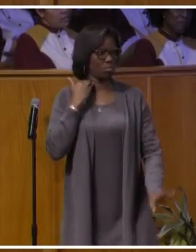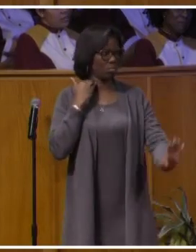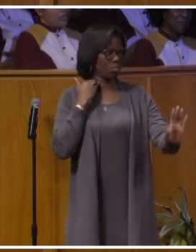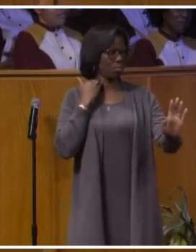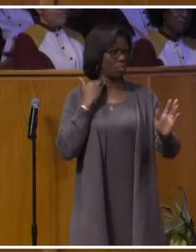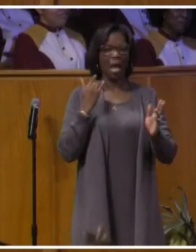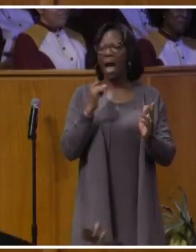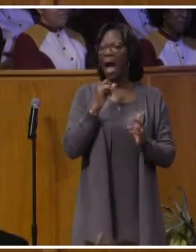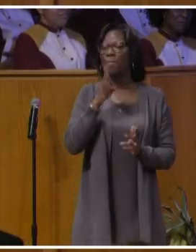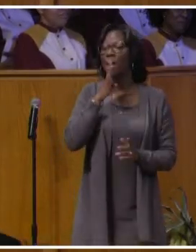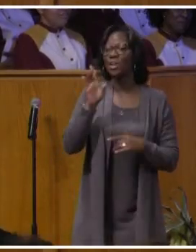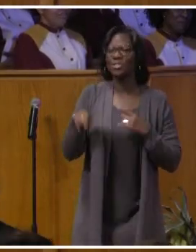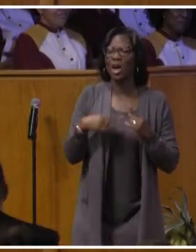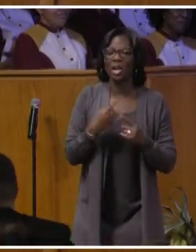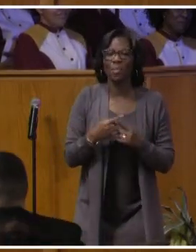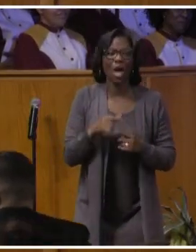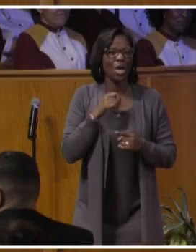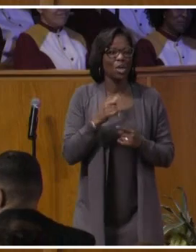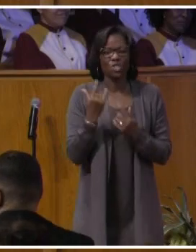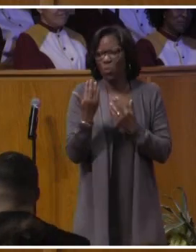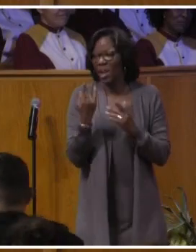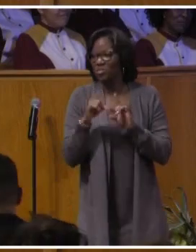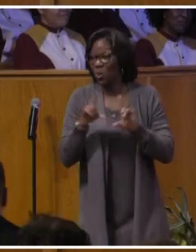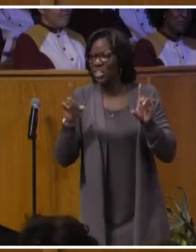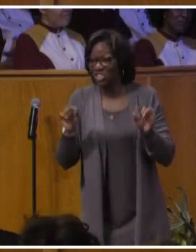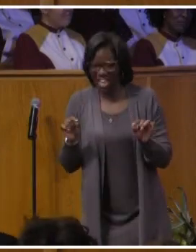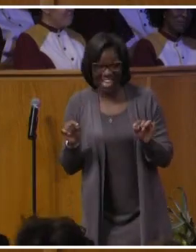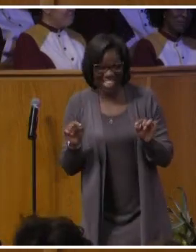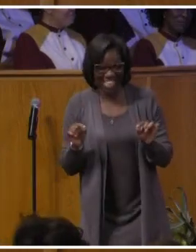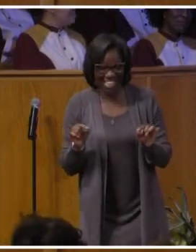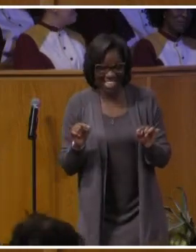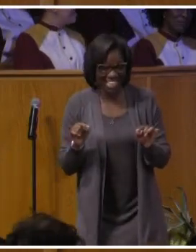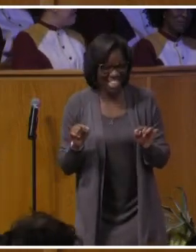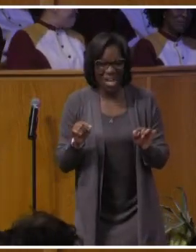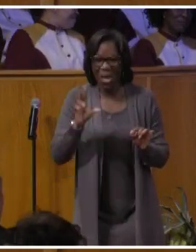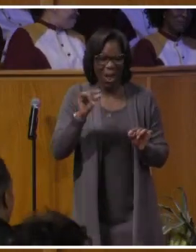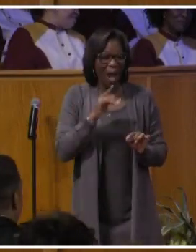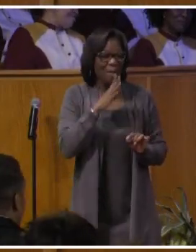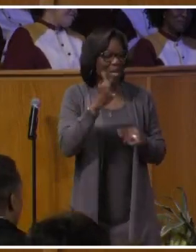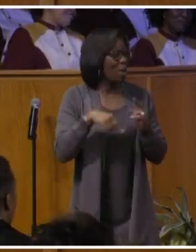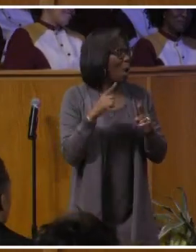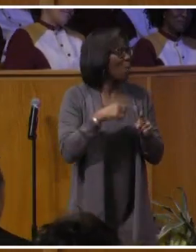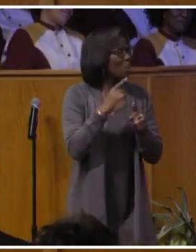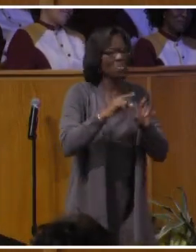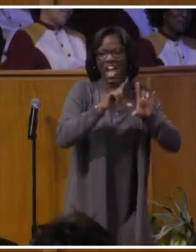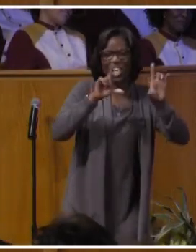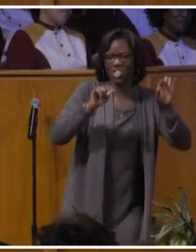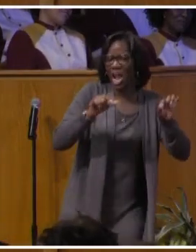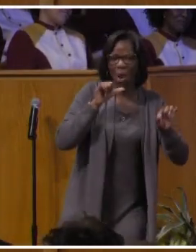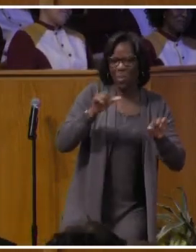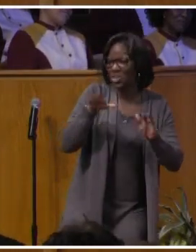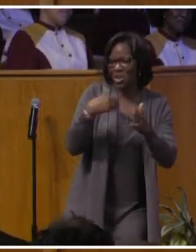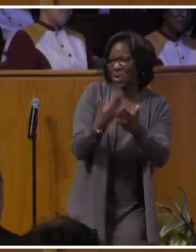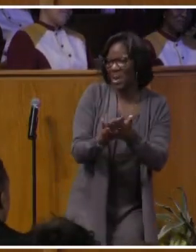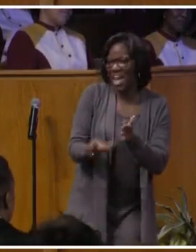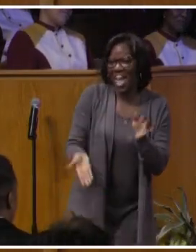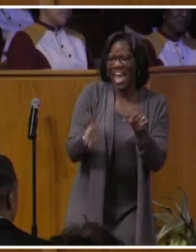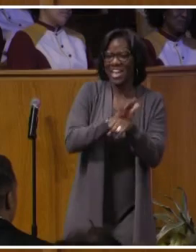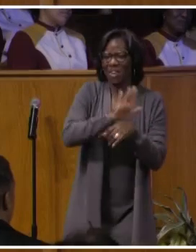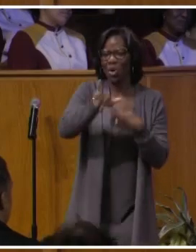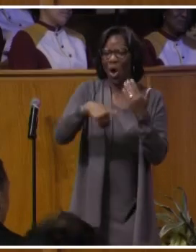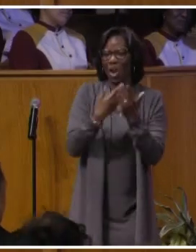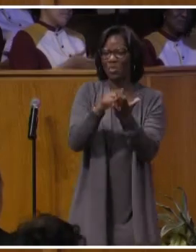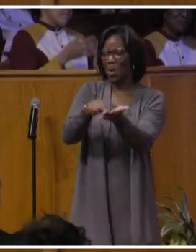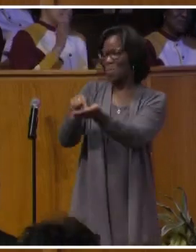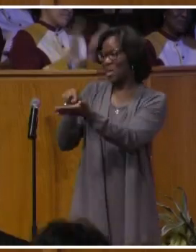No. I ain't talking about you were waiting on a check. I'm talking about when you knew that check wasn't going to cover what you had